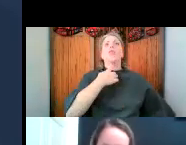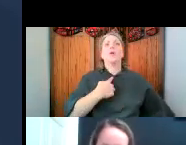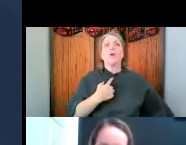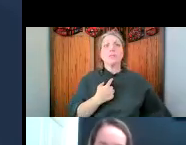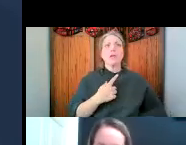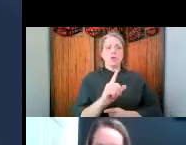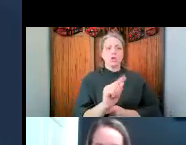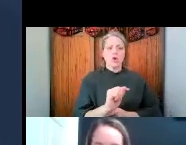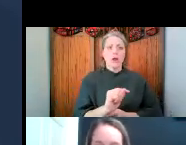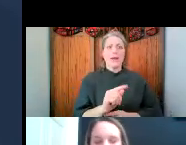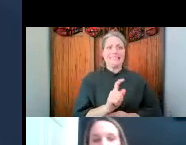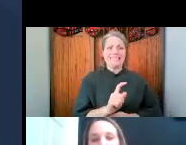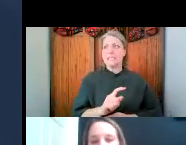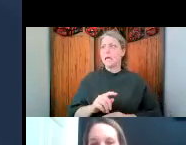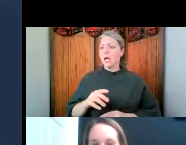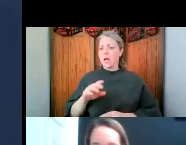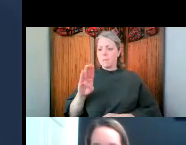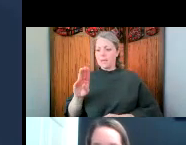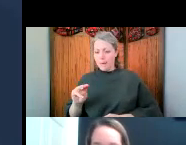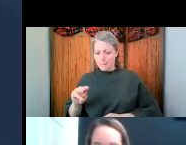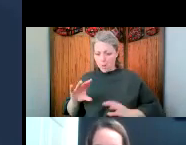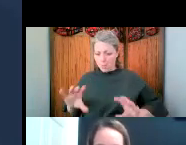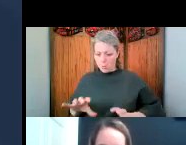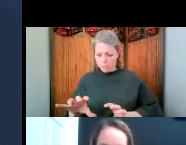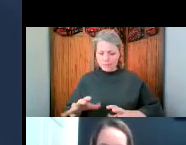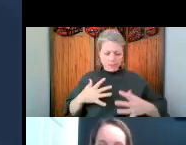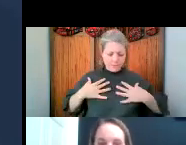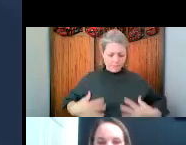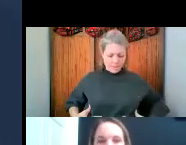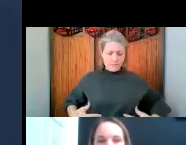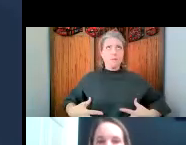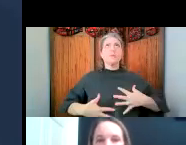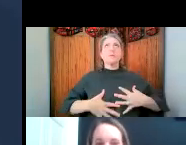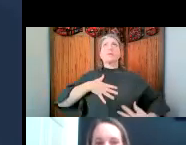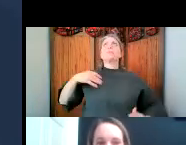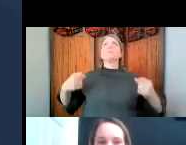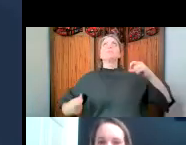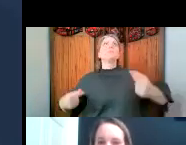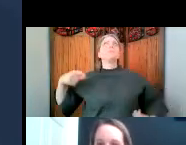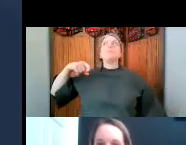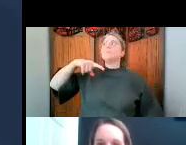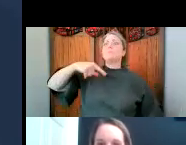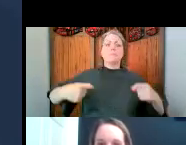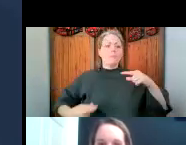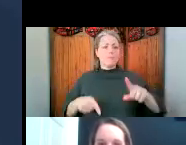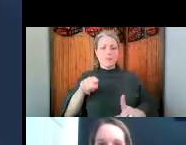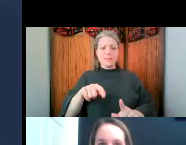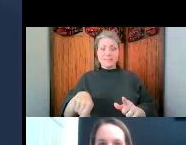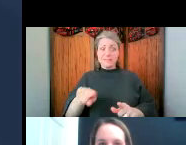our neurological system is constantly working to take in the stimuli, and this is how we experience our